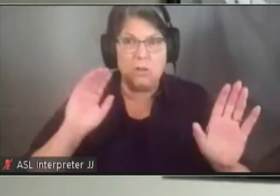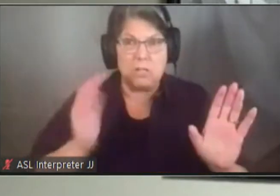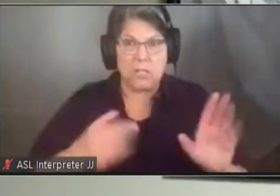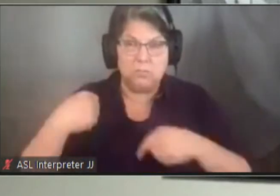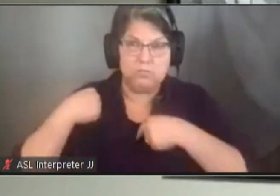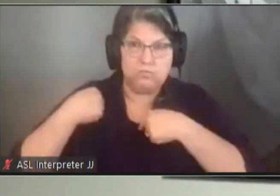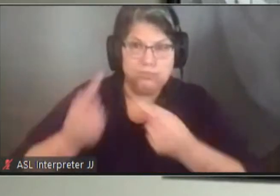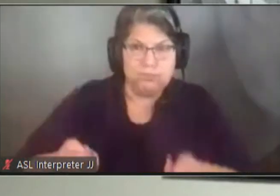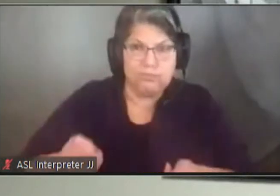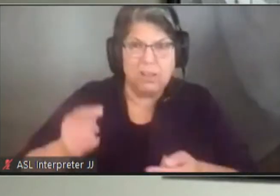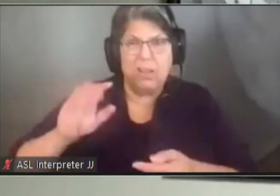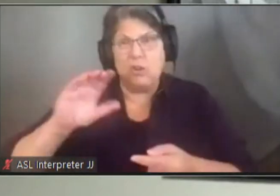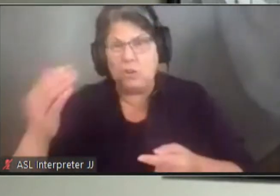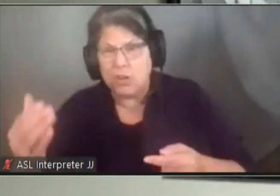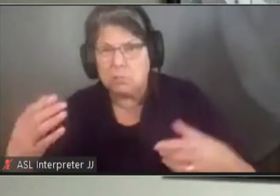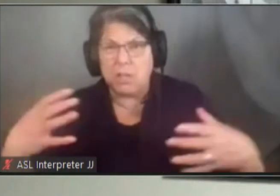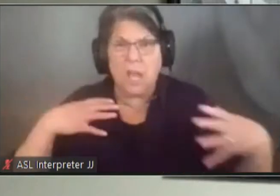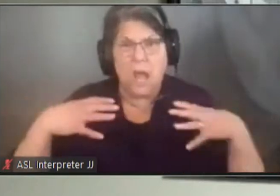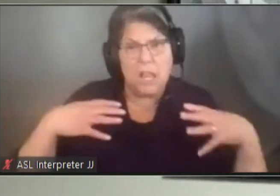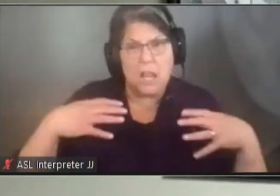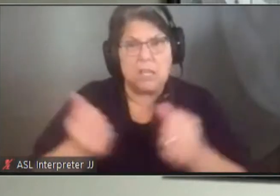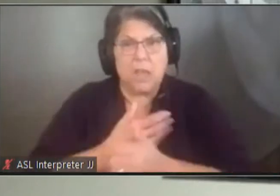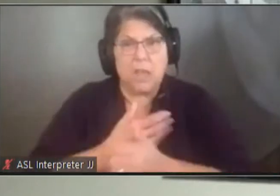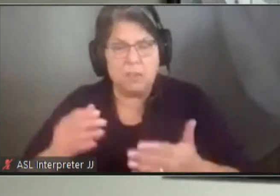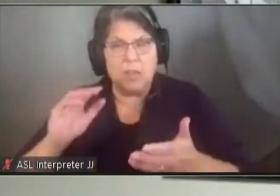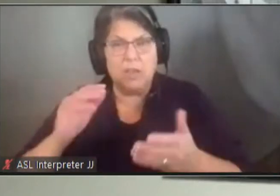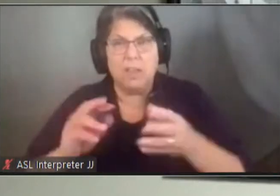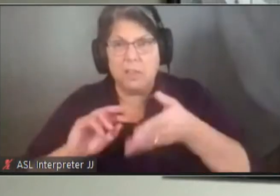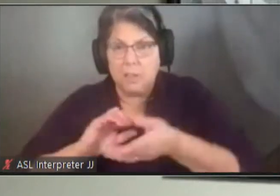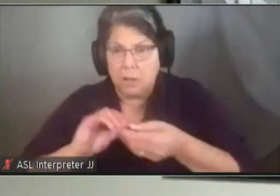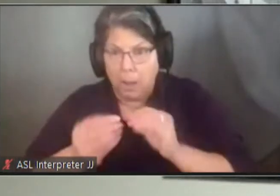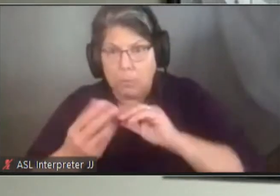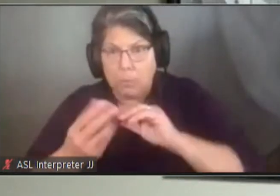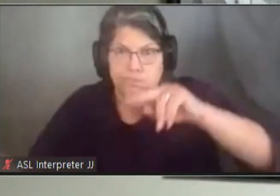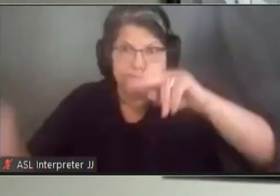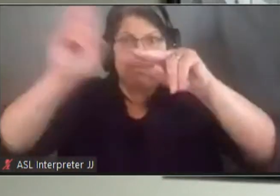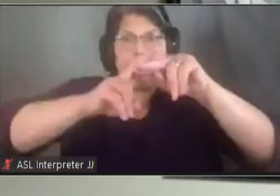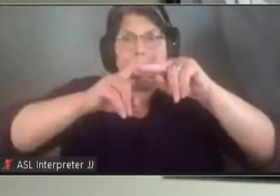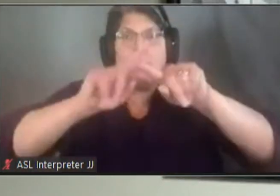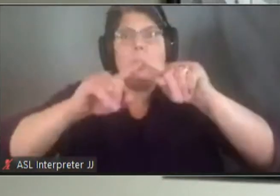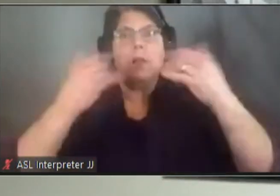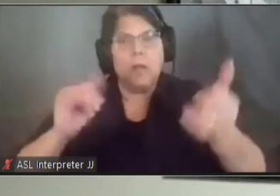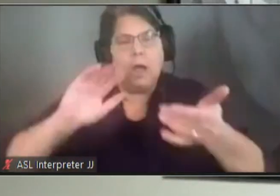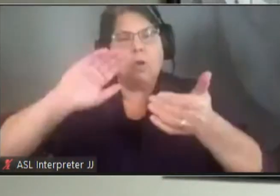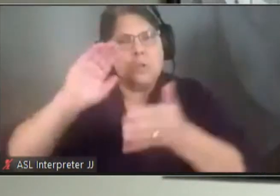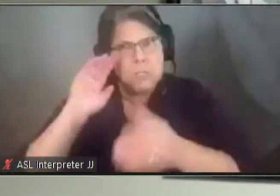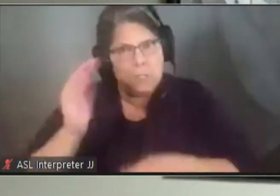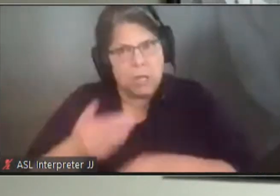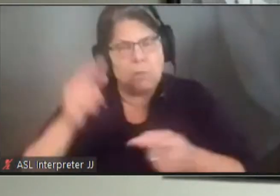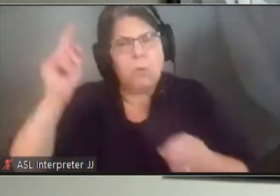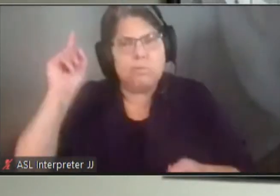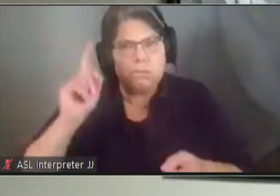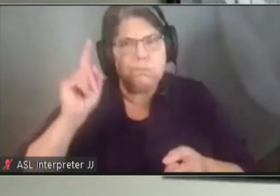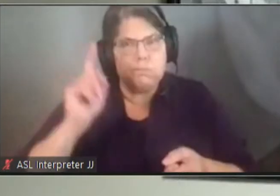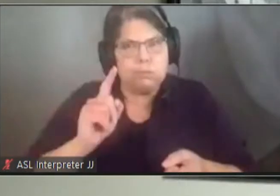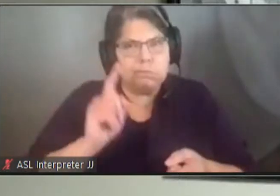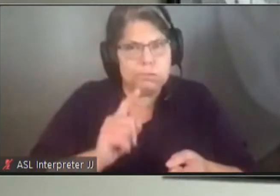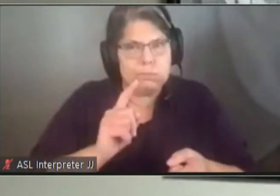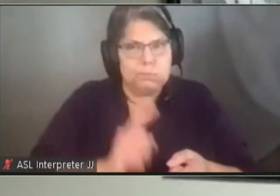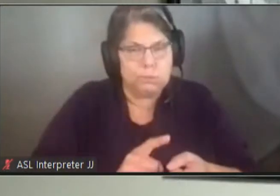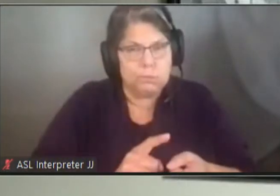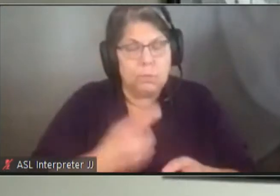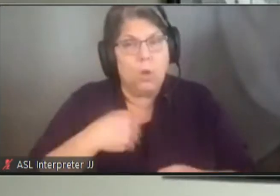here. The schools are beginning to open to in-person learning. We're aiming for